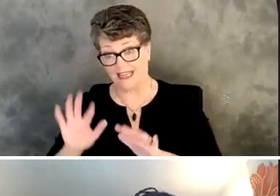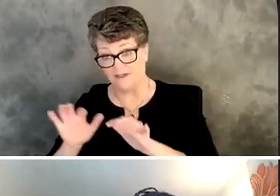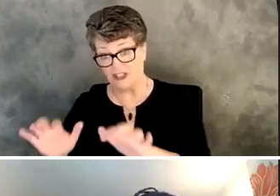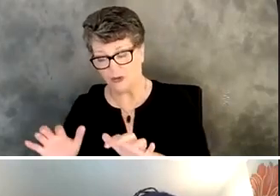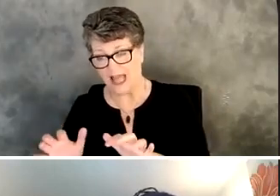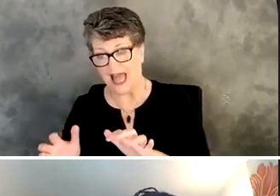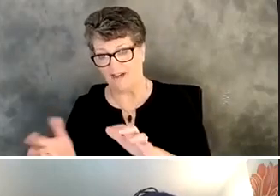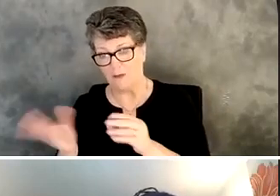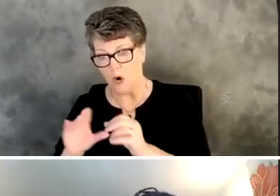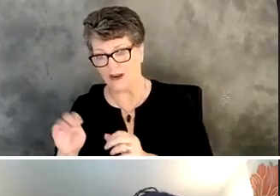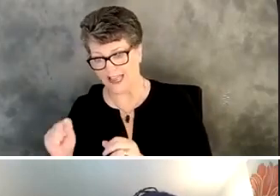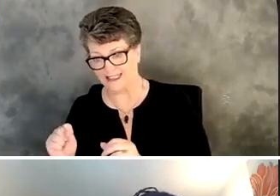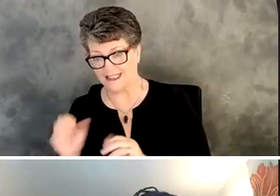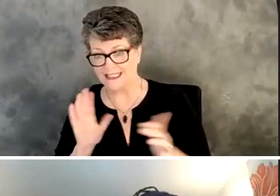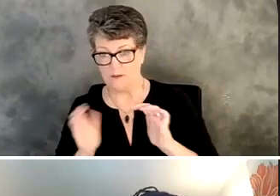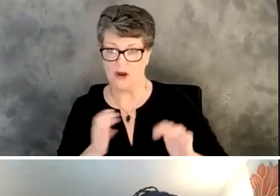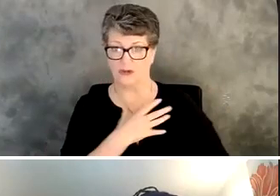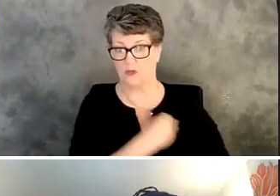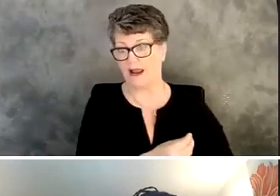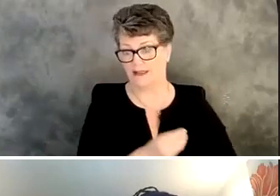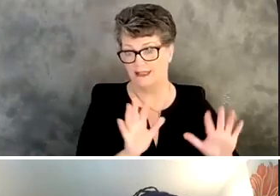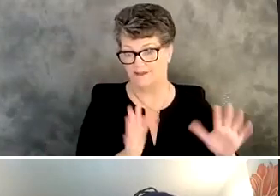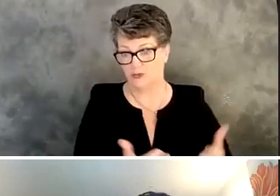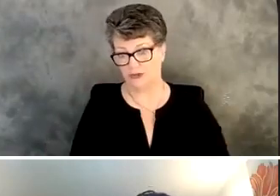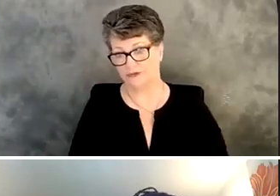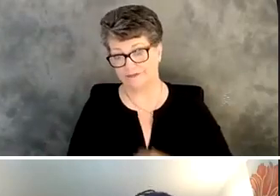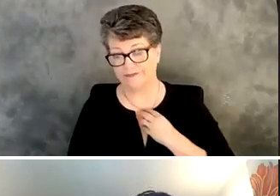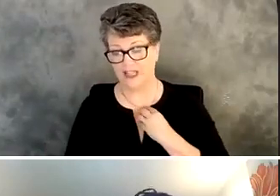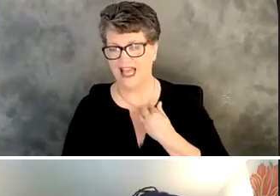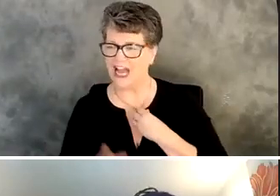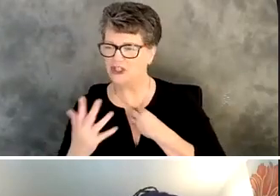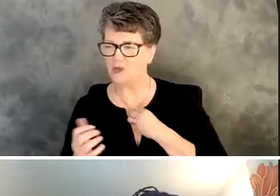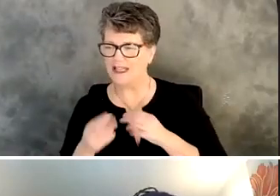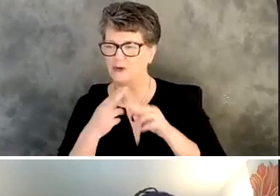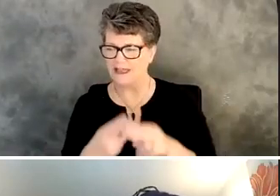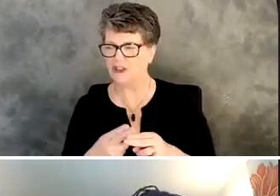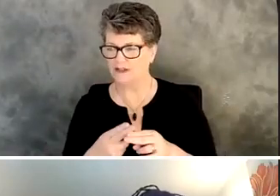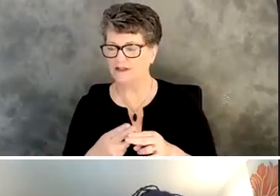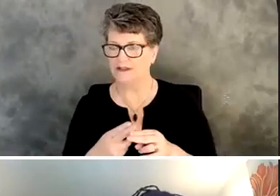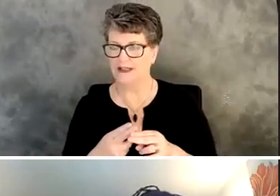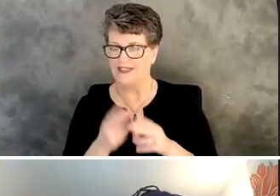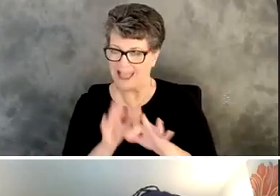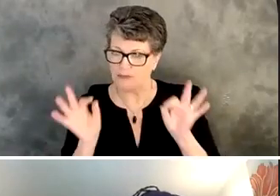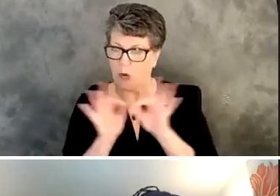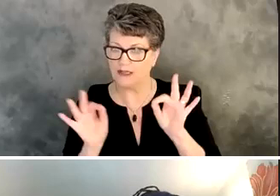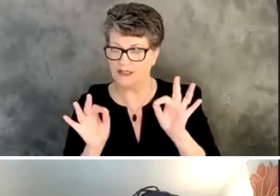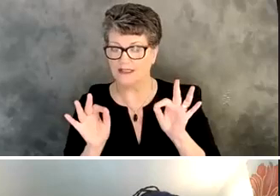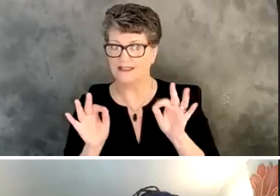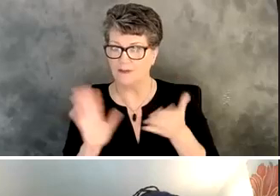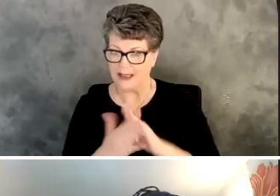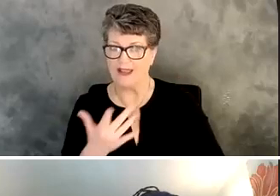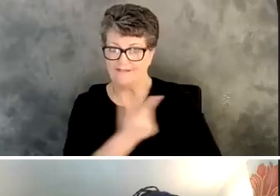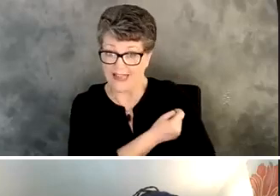case rate than white individuals. So I just wanted to mention the importance of getting